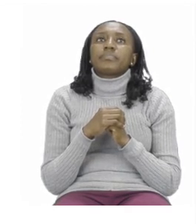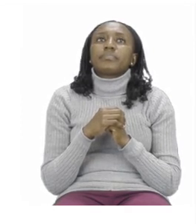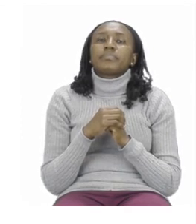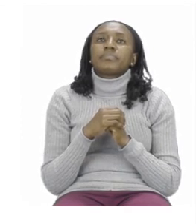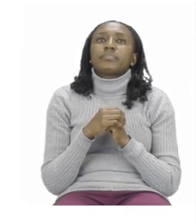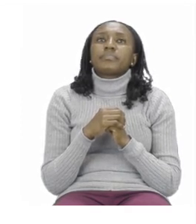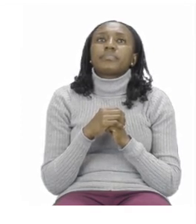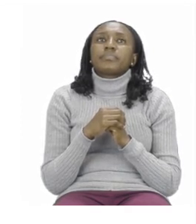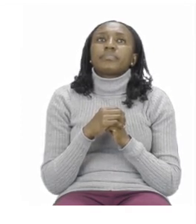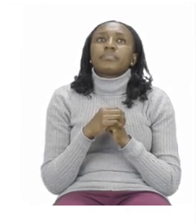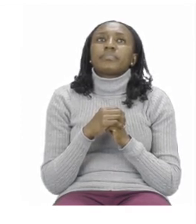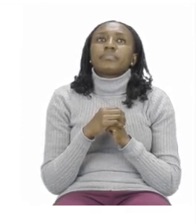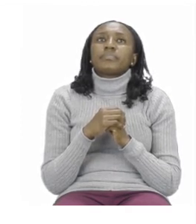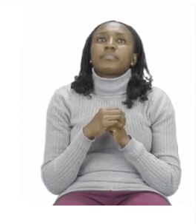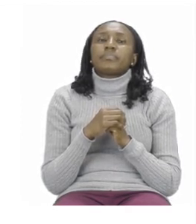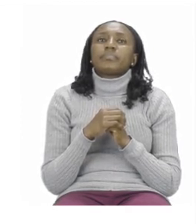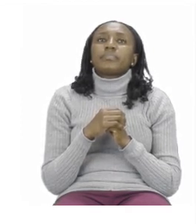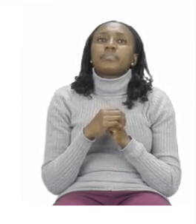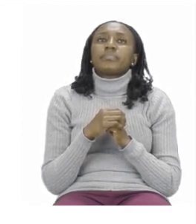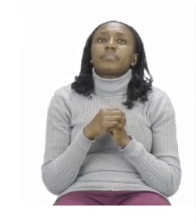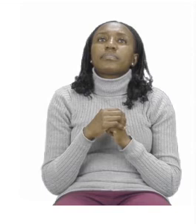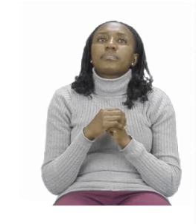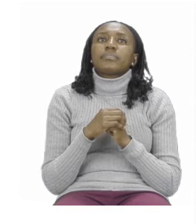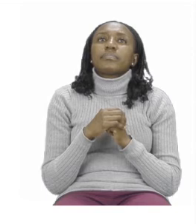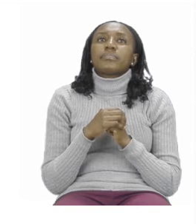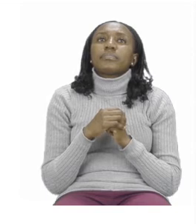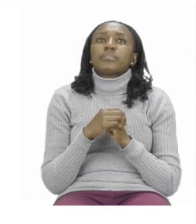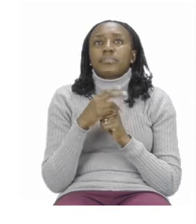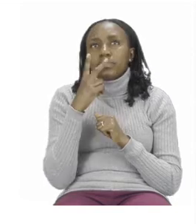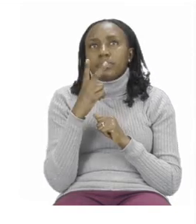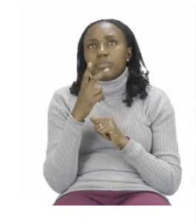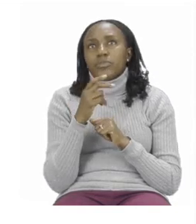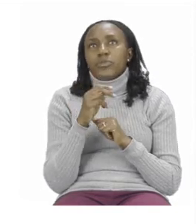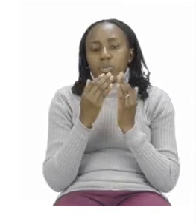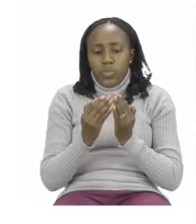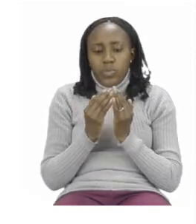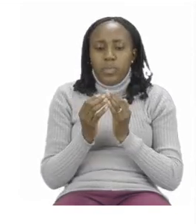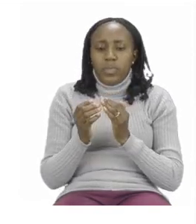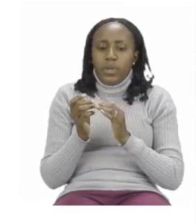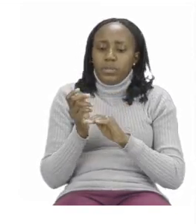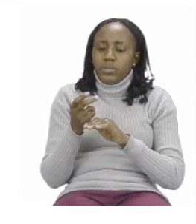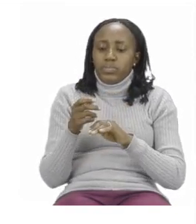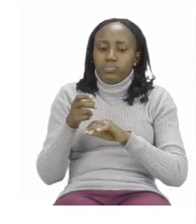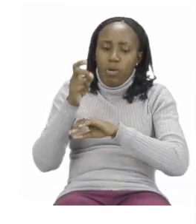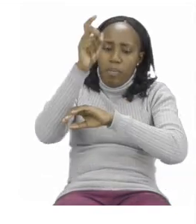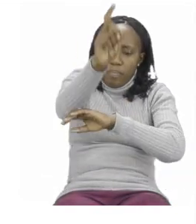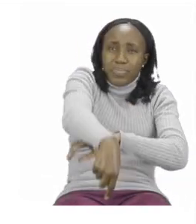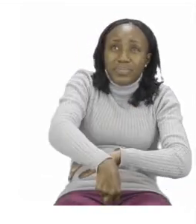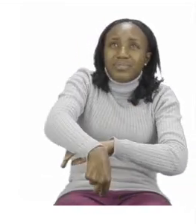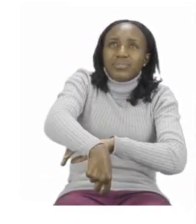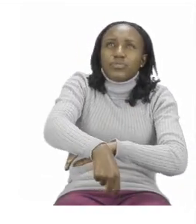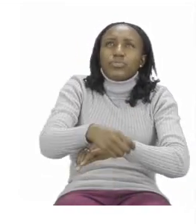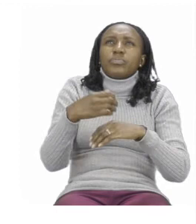Let's quickly have a look at your anchor. Can you point to the